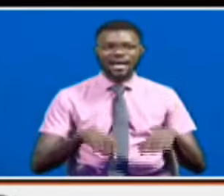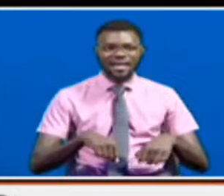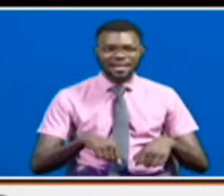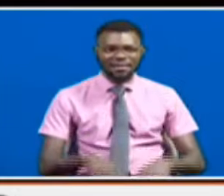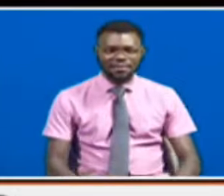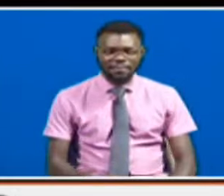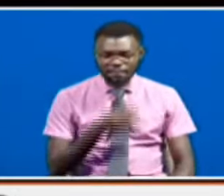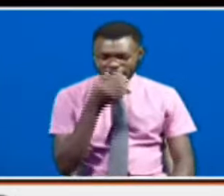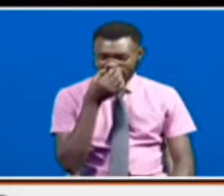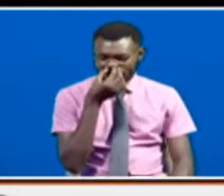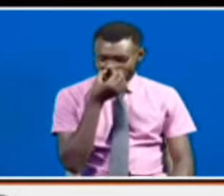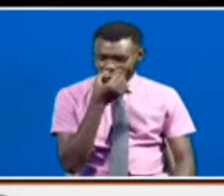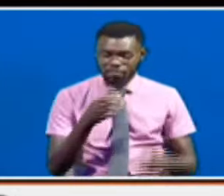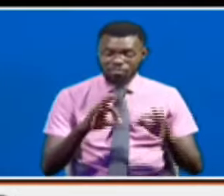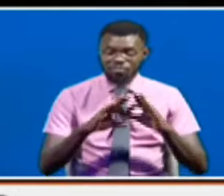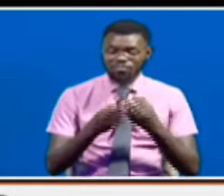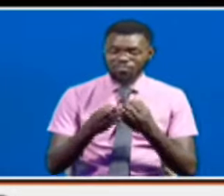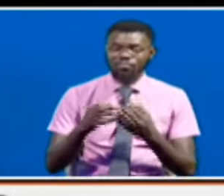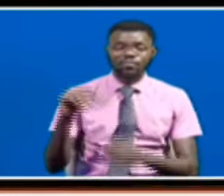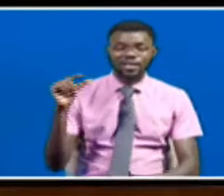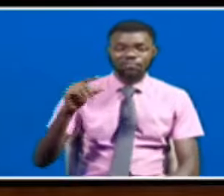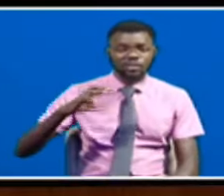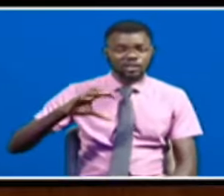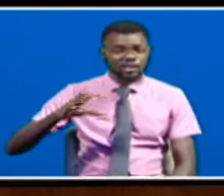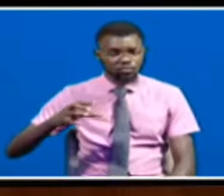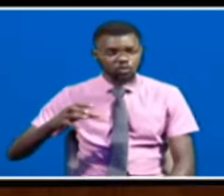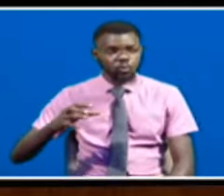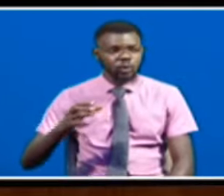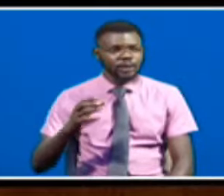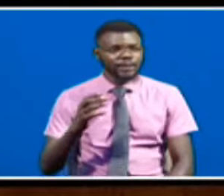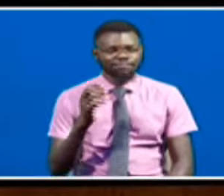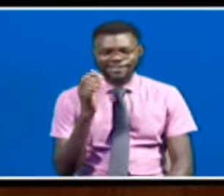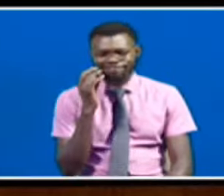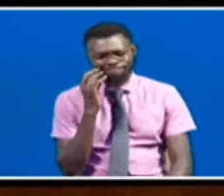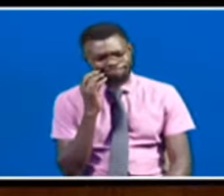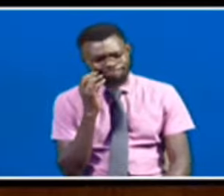Familia moja katika kaunti ya Garissa inasikitika kutokana na kutoweka kwa mpendwa wao.